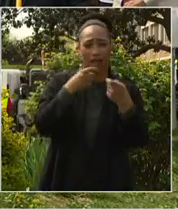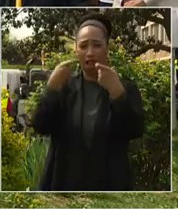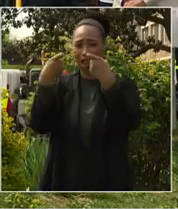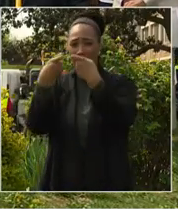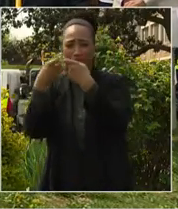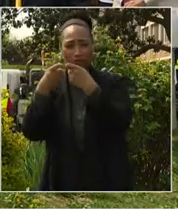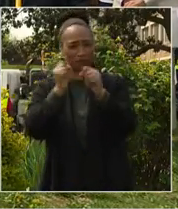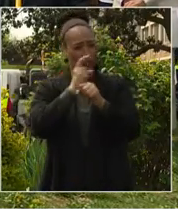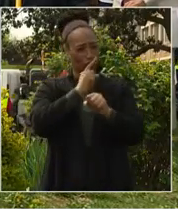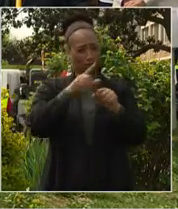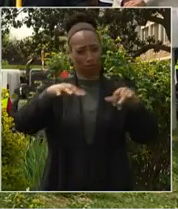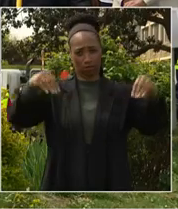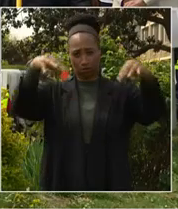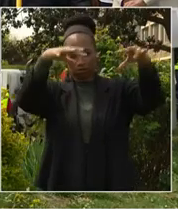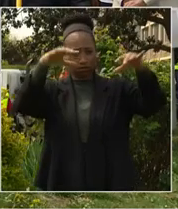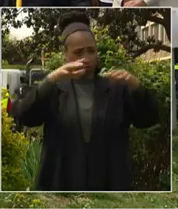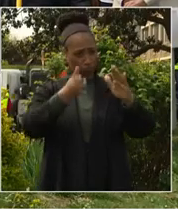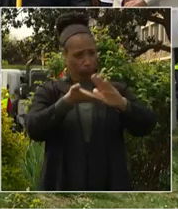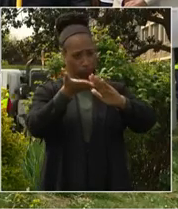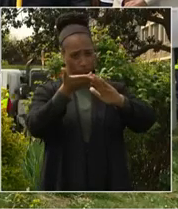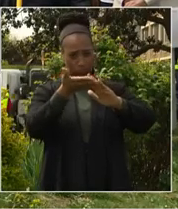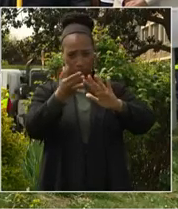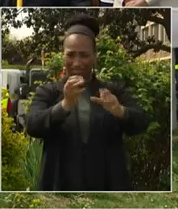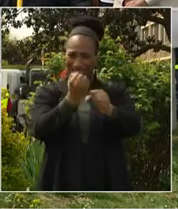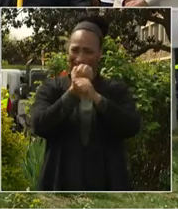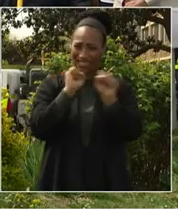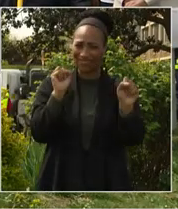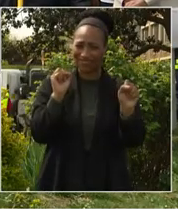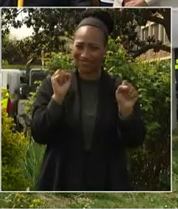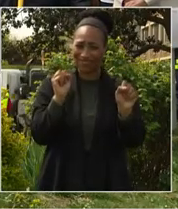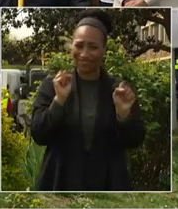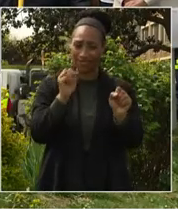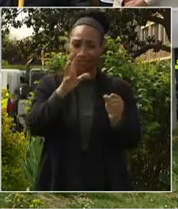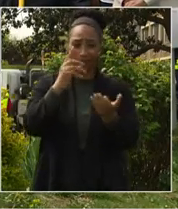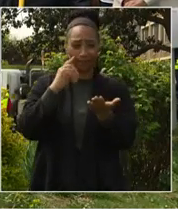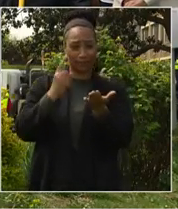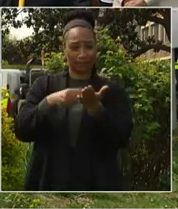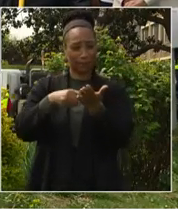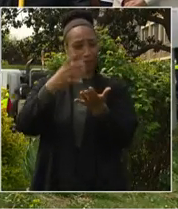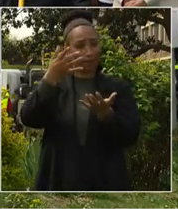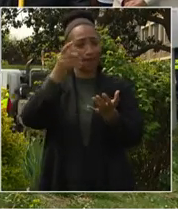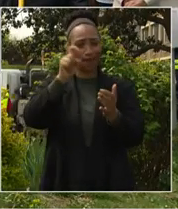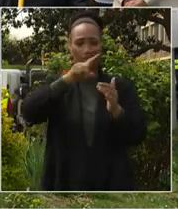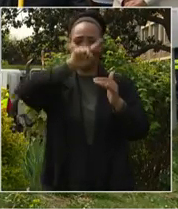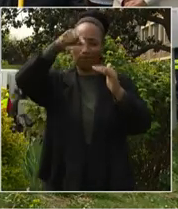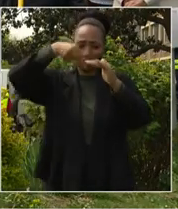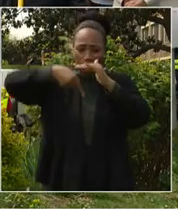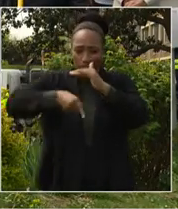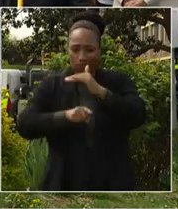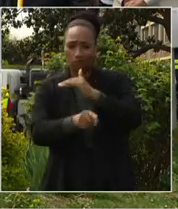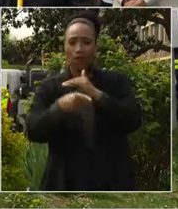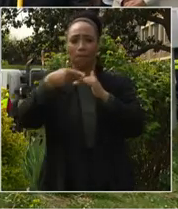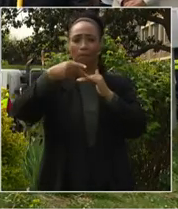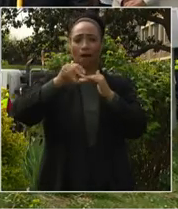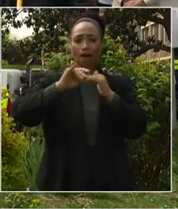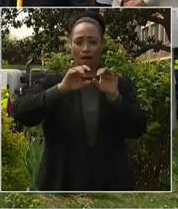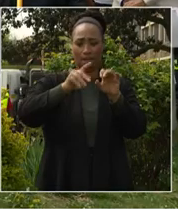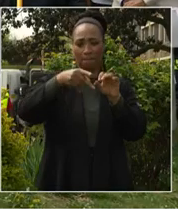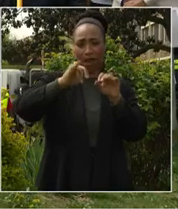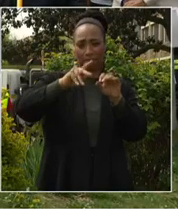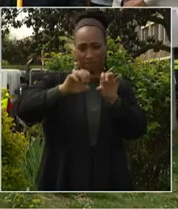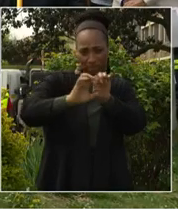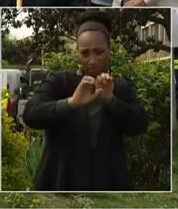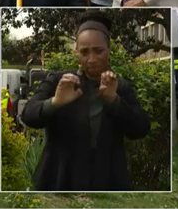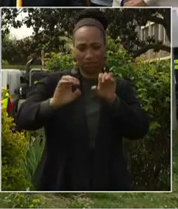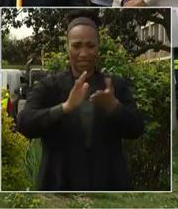date. And sometimes that requires going in the ground. And so when we have coordination between our utilities